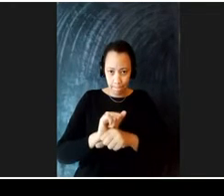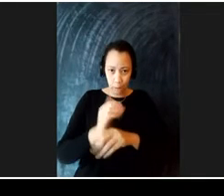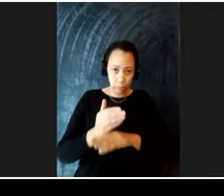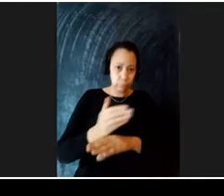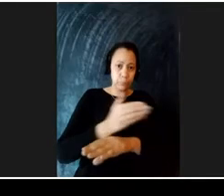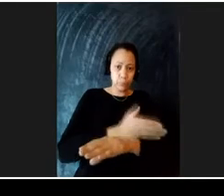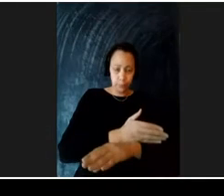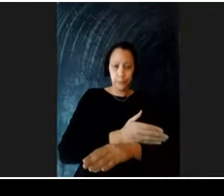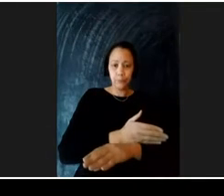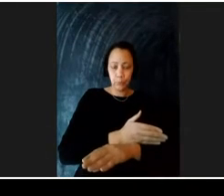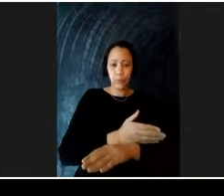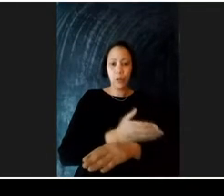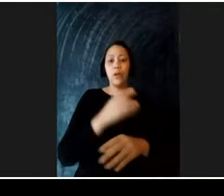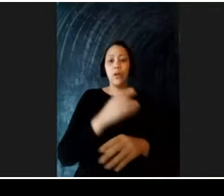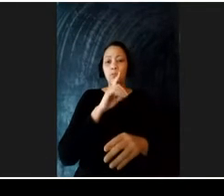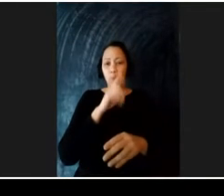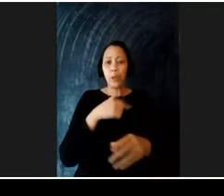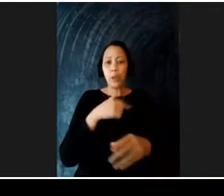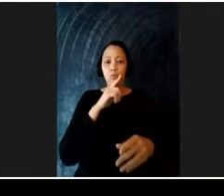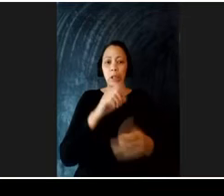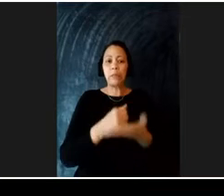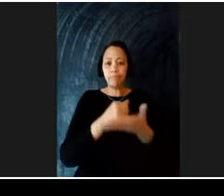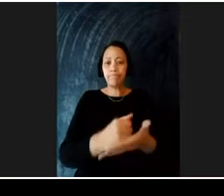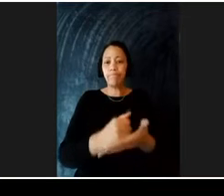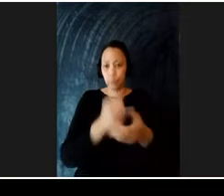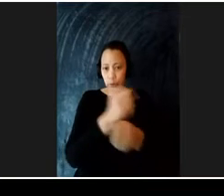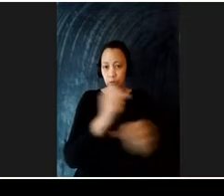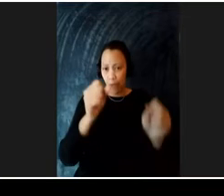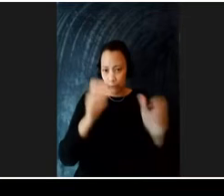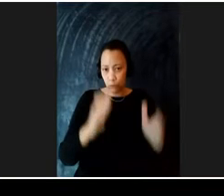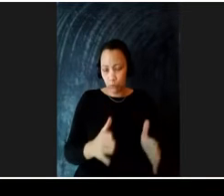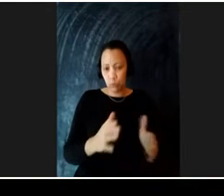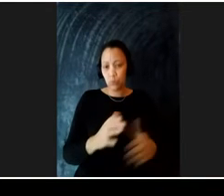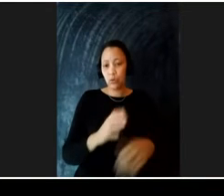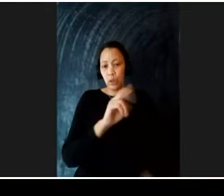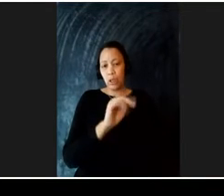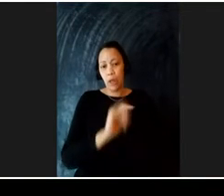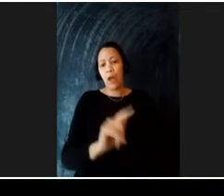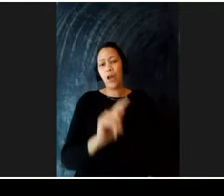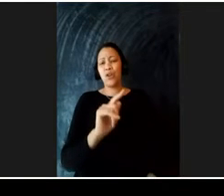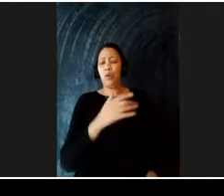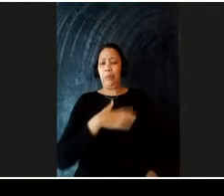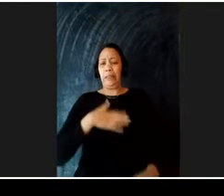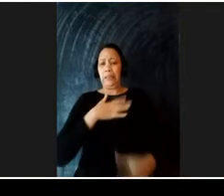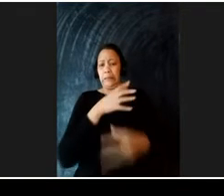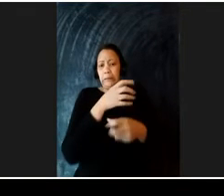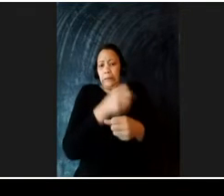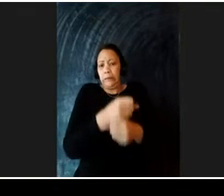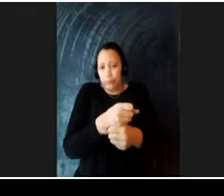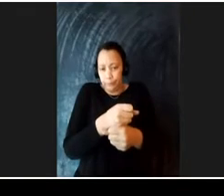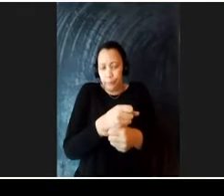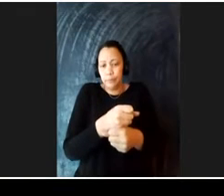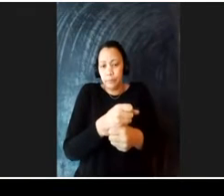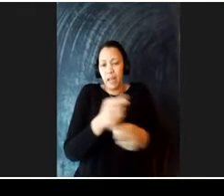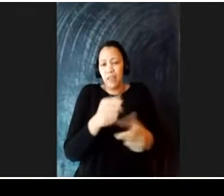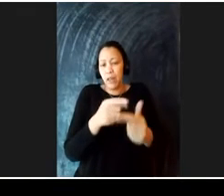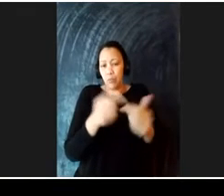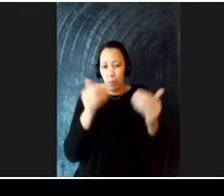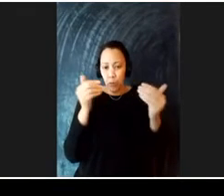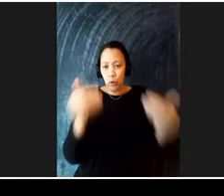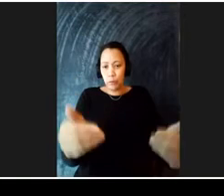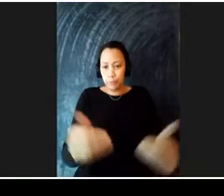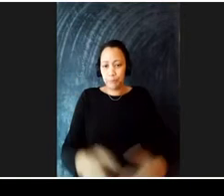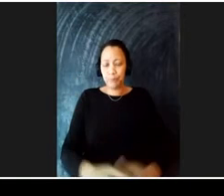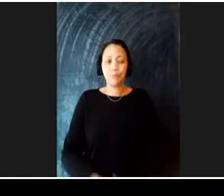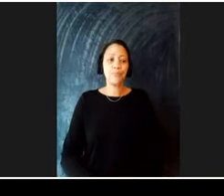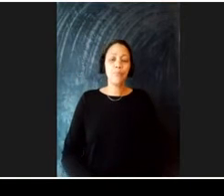things we need to continue to communicate uh when individuals are in crisis they don't hear often the messages and availability of services so